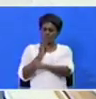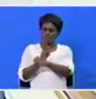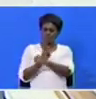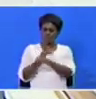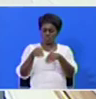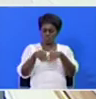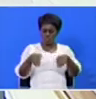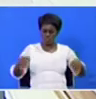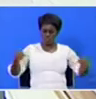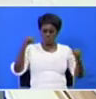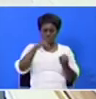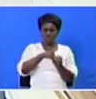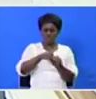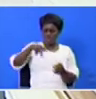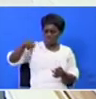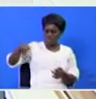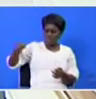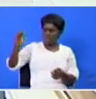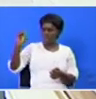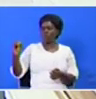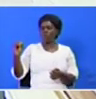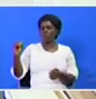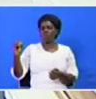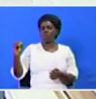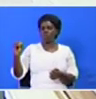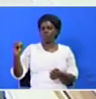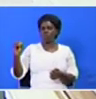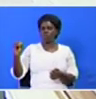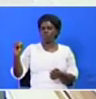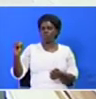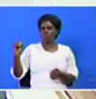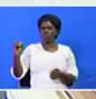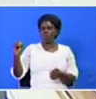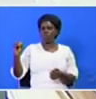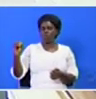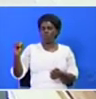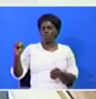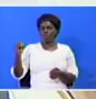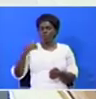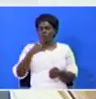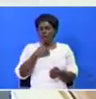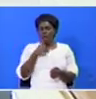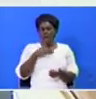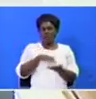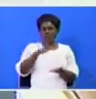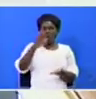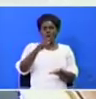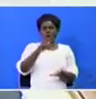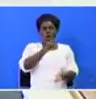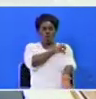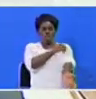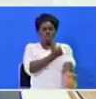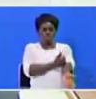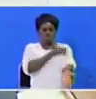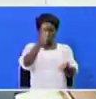independent, including the PPOA, Public Oversight Authority. It has actually got more jurisdiction than the courts in